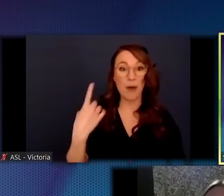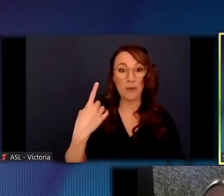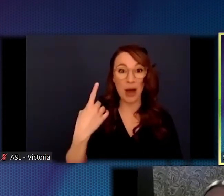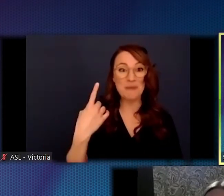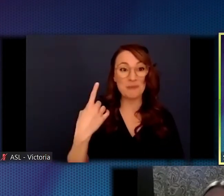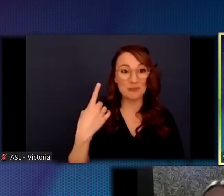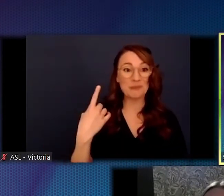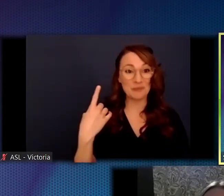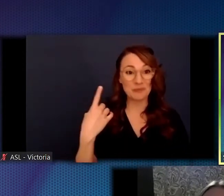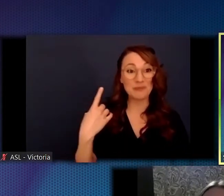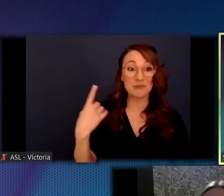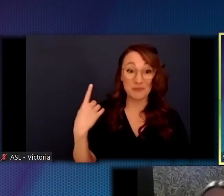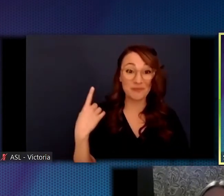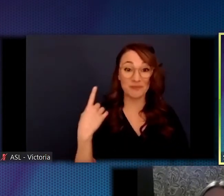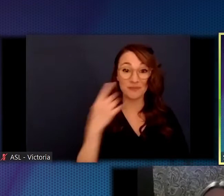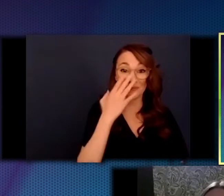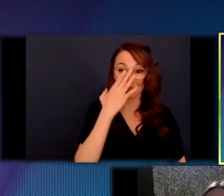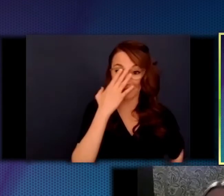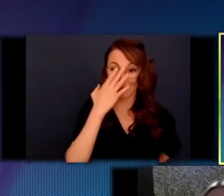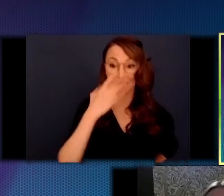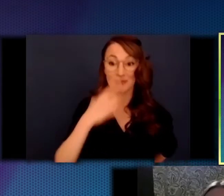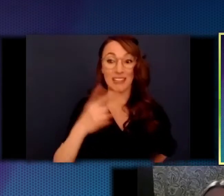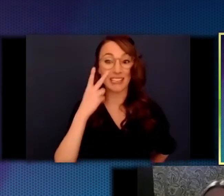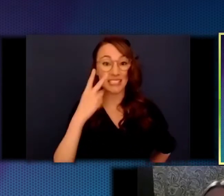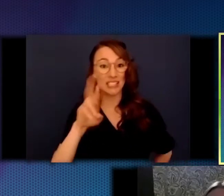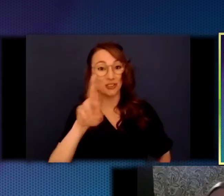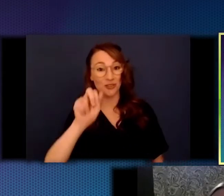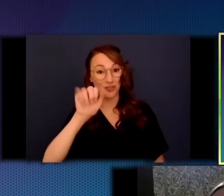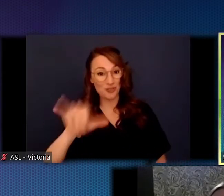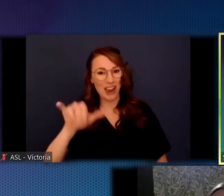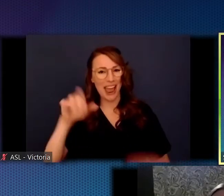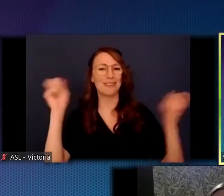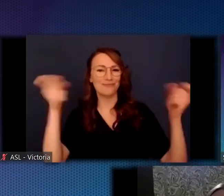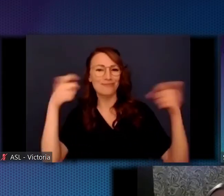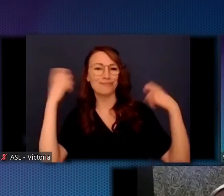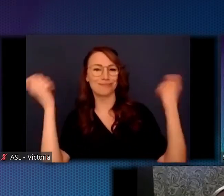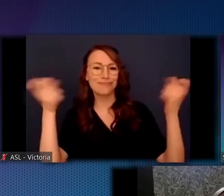So I see Ray is celebrating.